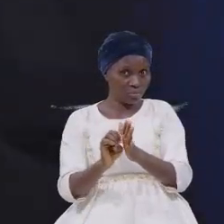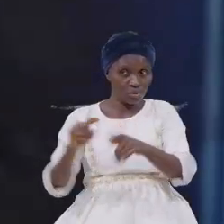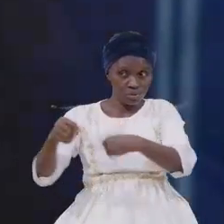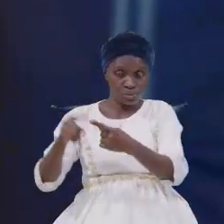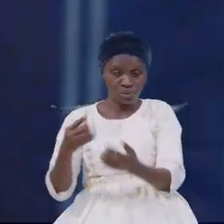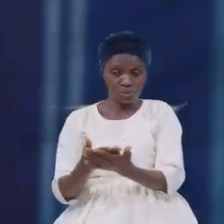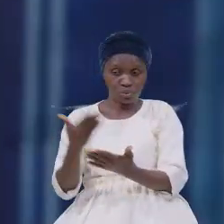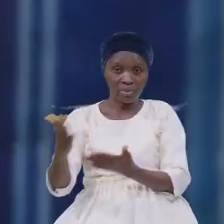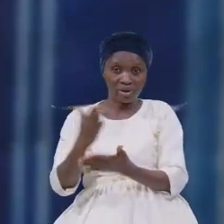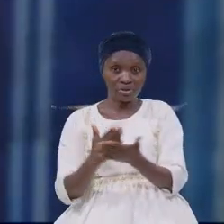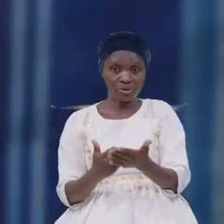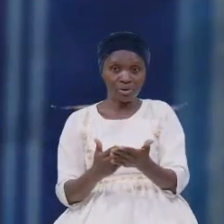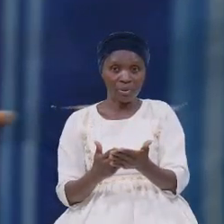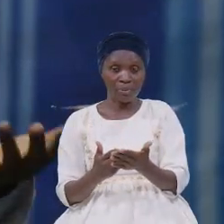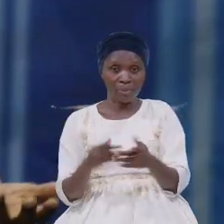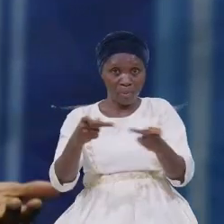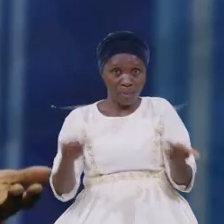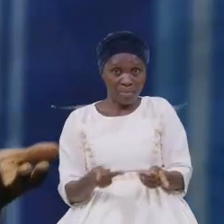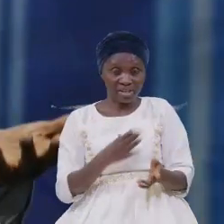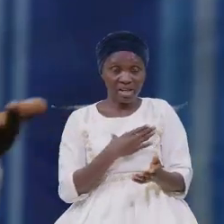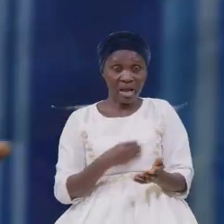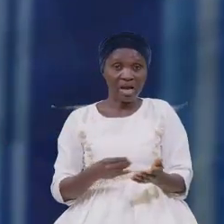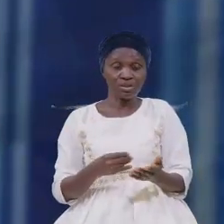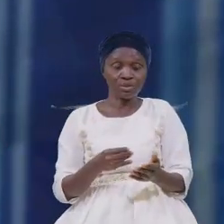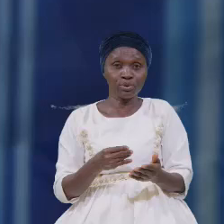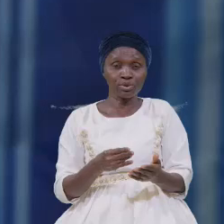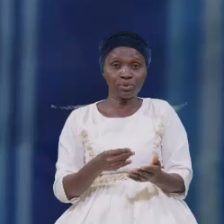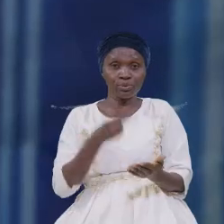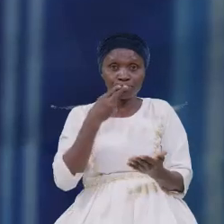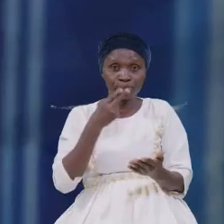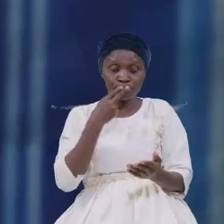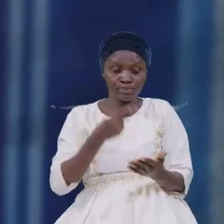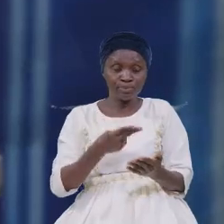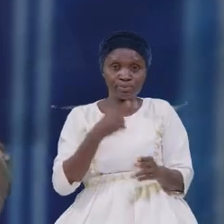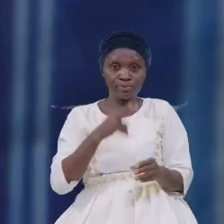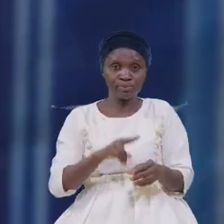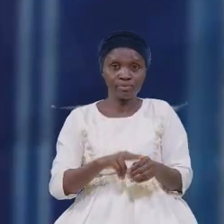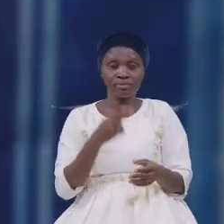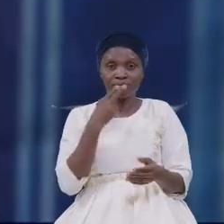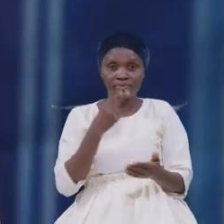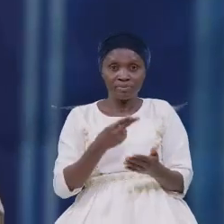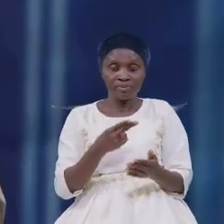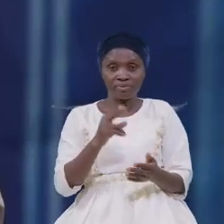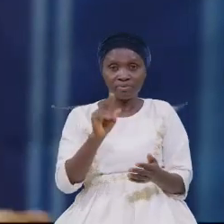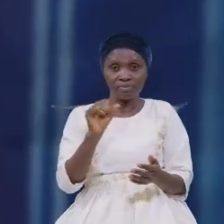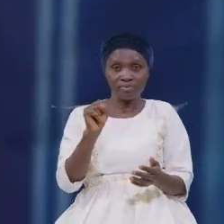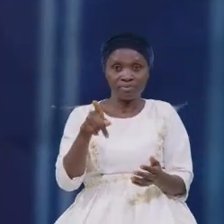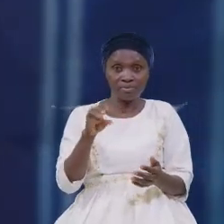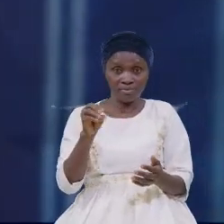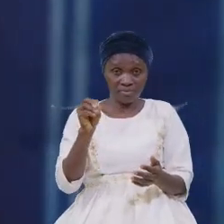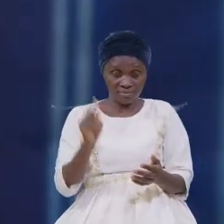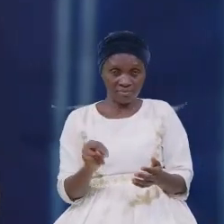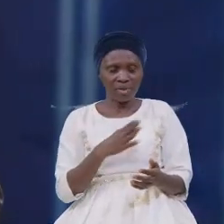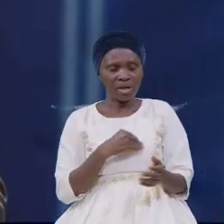and cutlery, and as you get the plates, you see that, you know, they're supposed